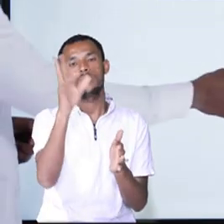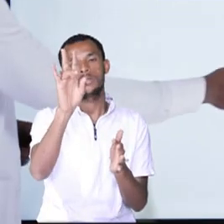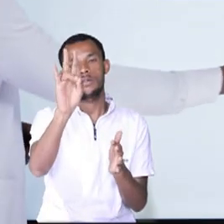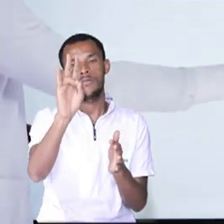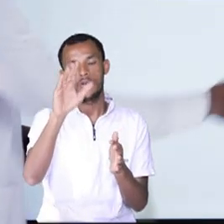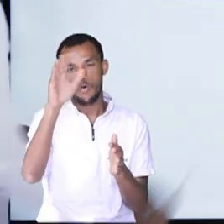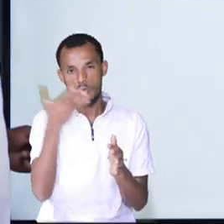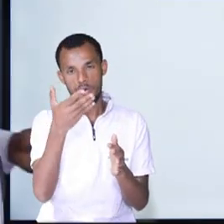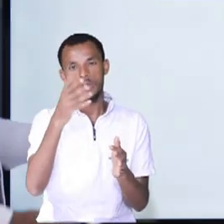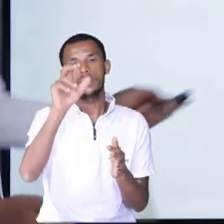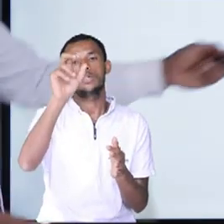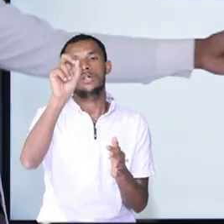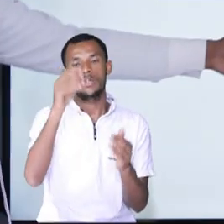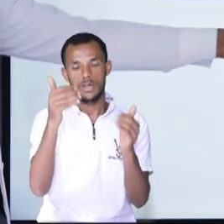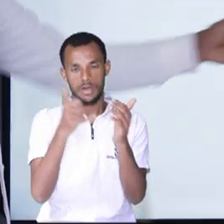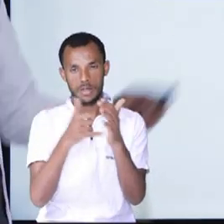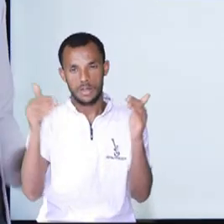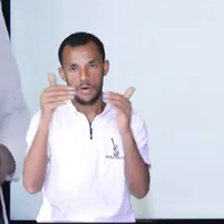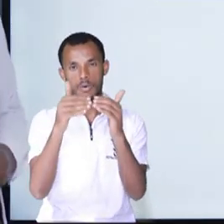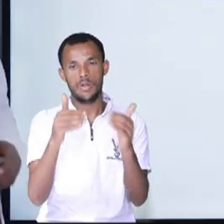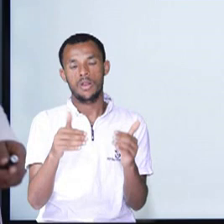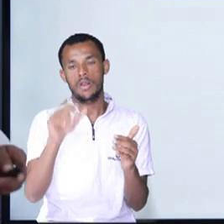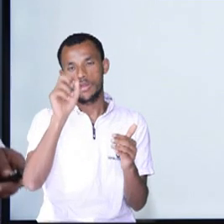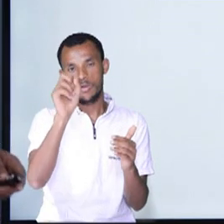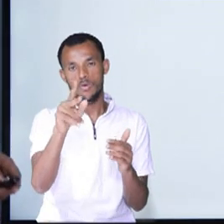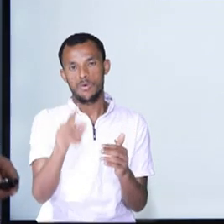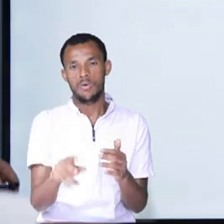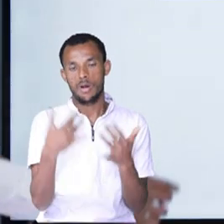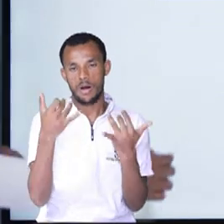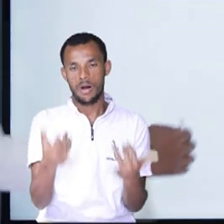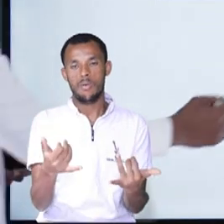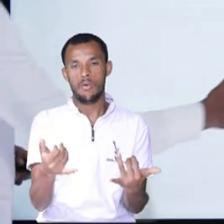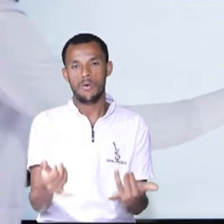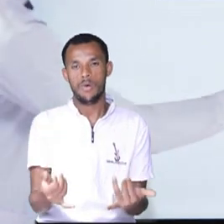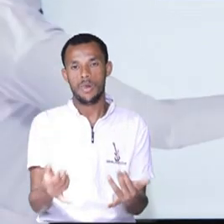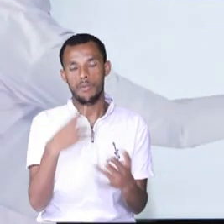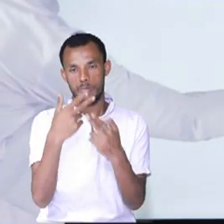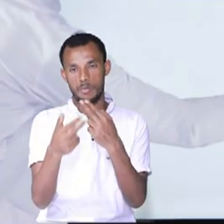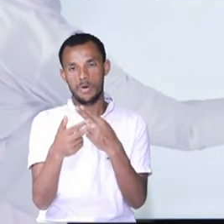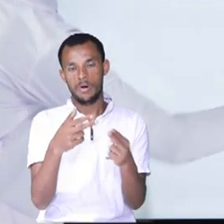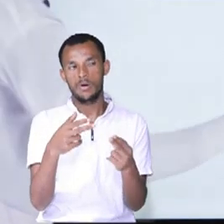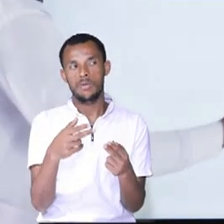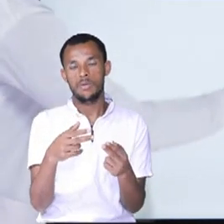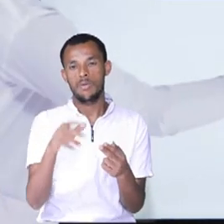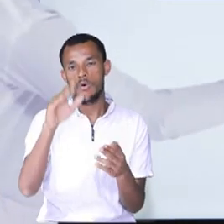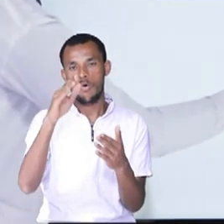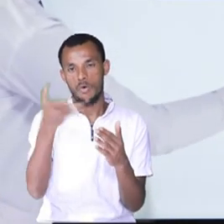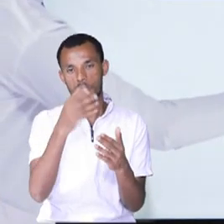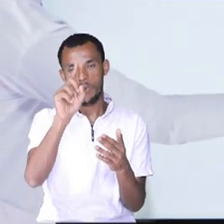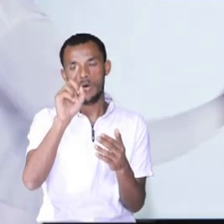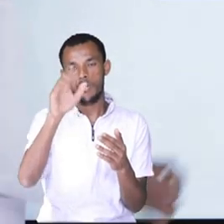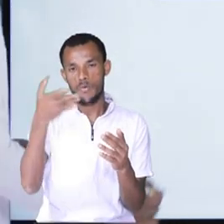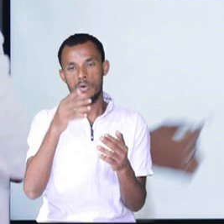7, over 30 is equal to 12. Now, let's multiply it over 1,